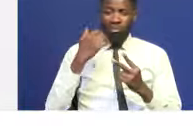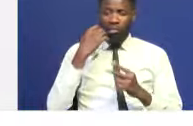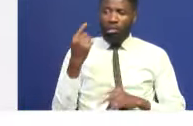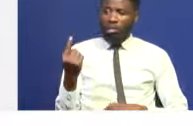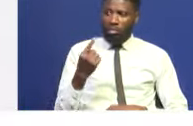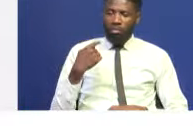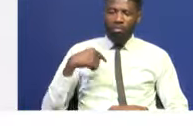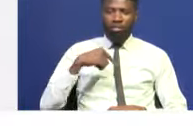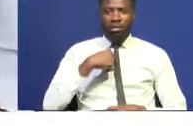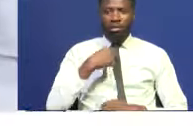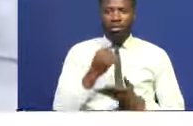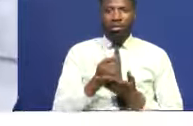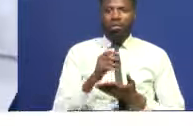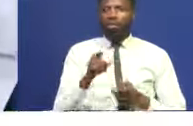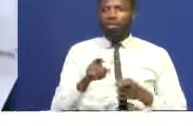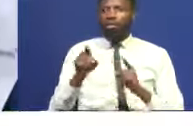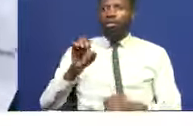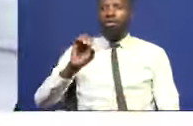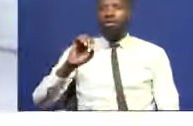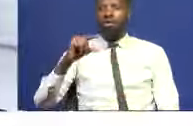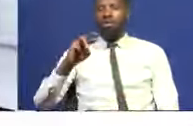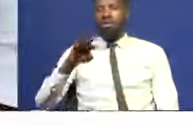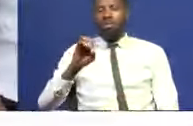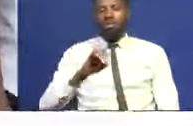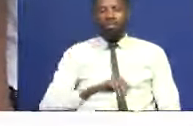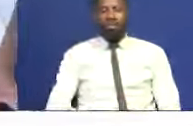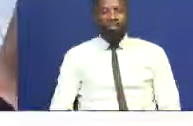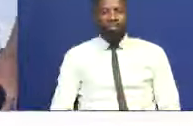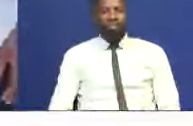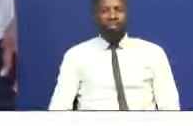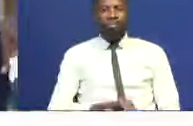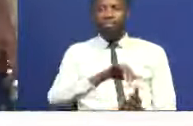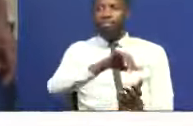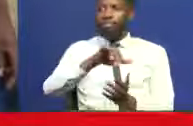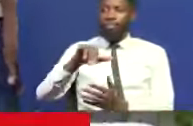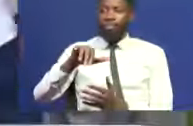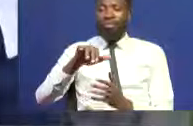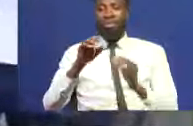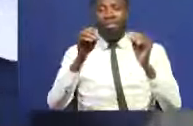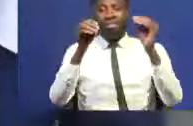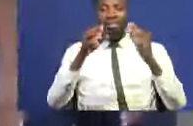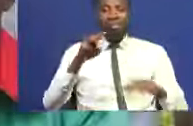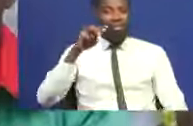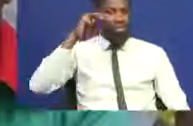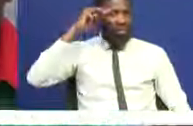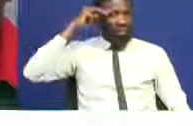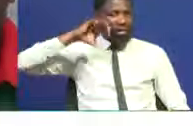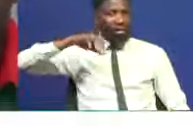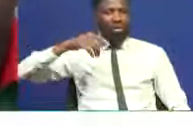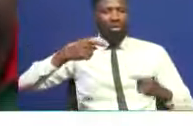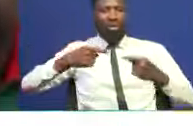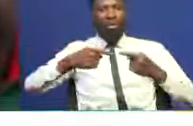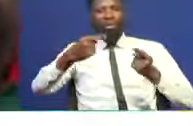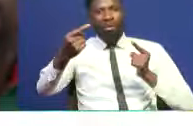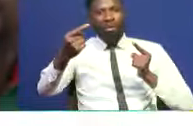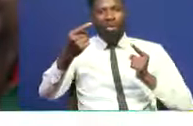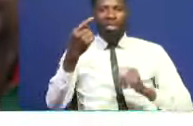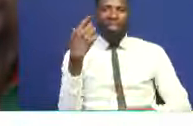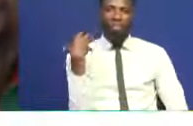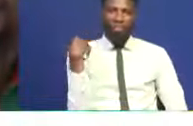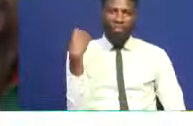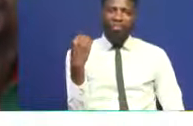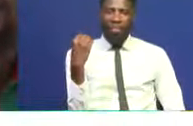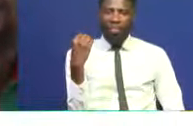Ogembo Referral Hospital. Solidarity! Wow. And teachers in Mandera County have opposed the recently released